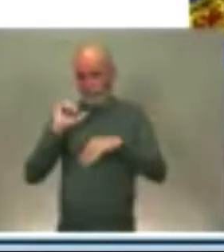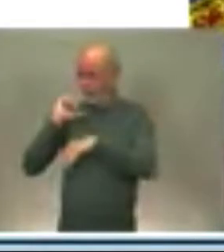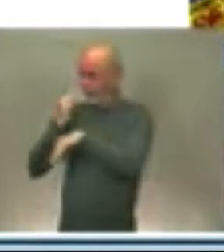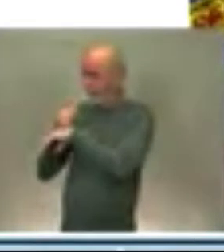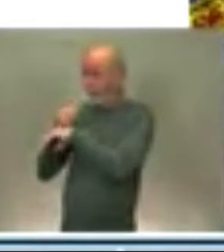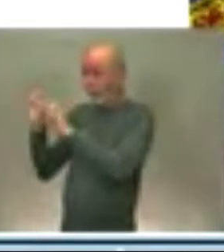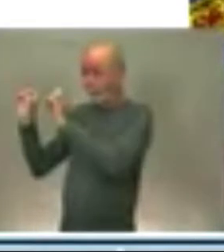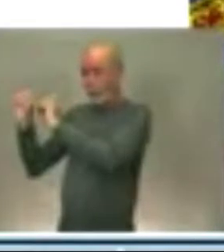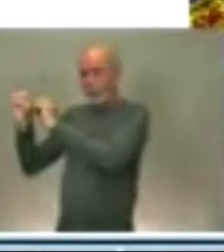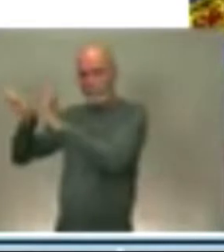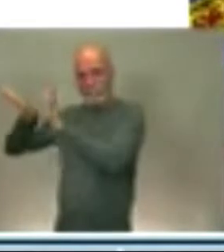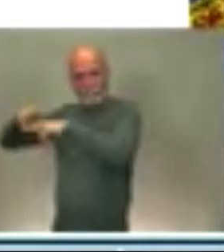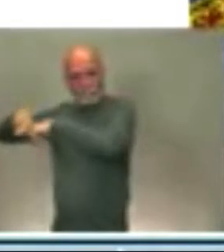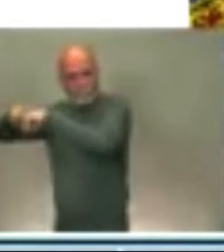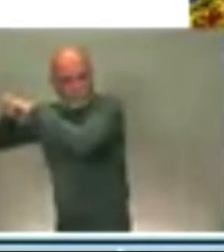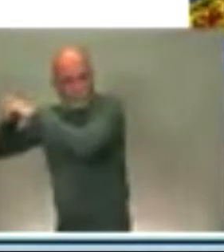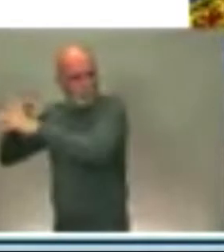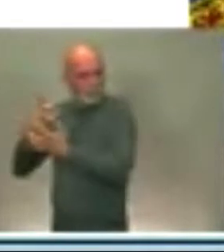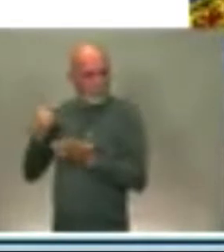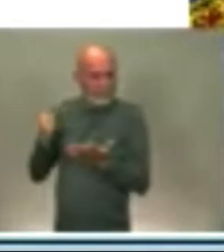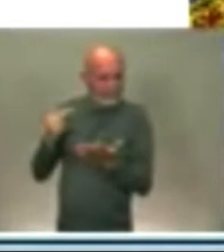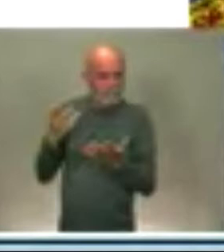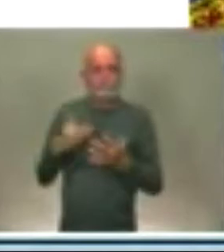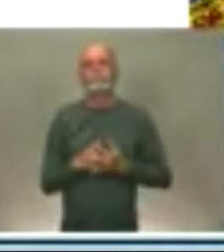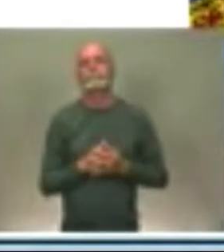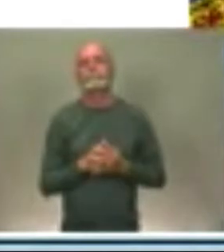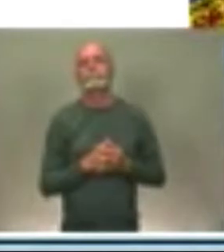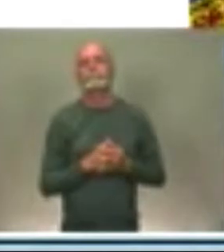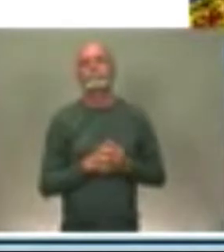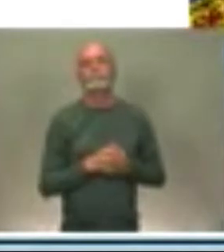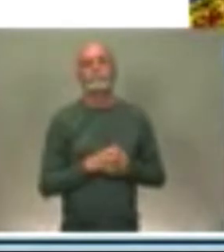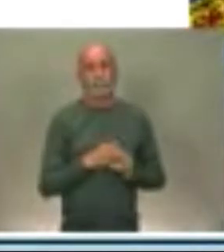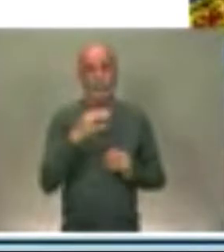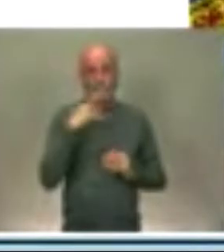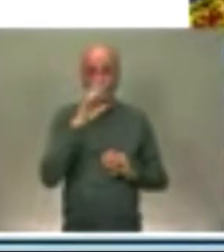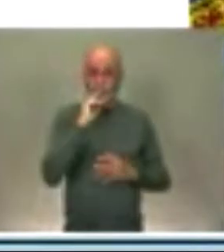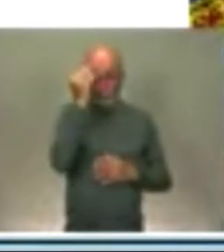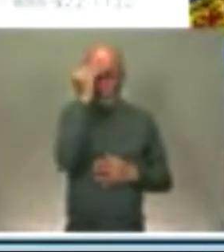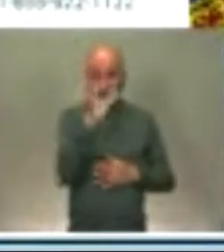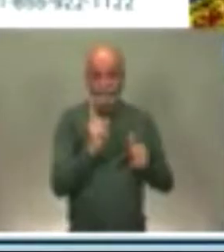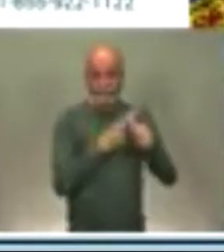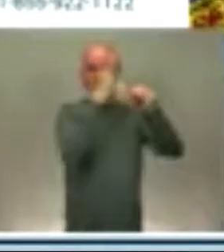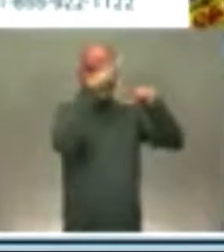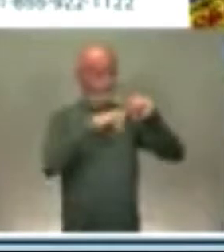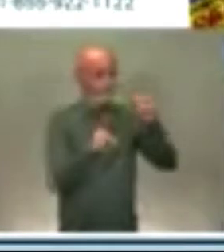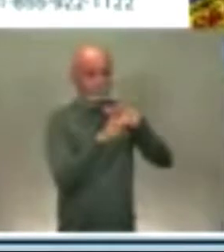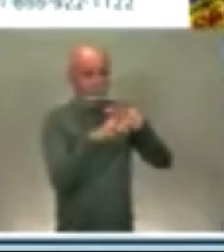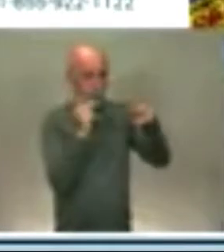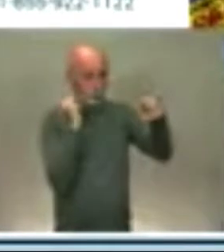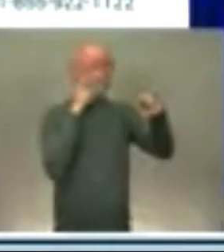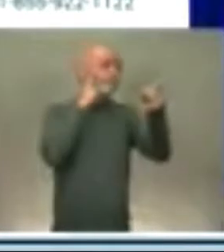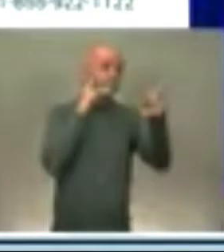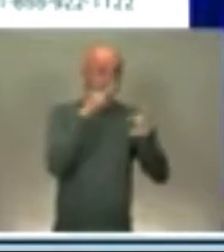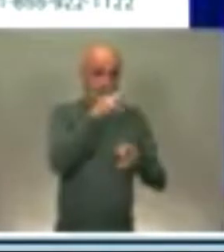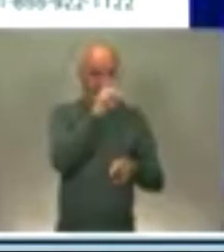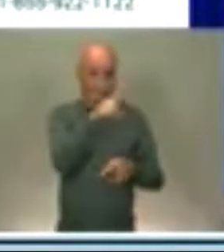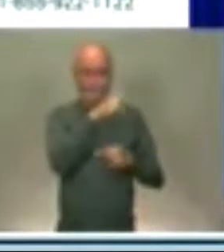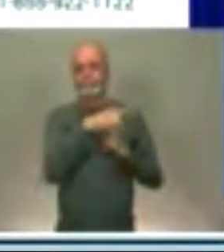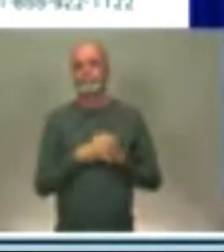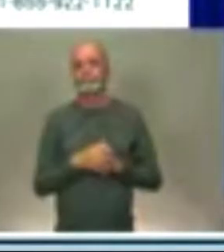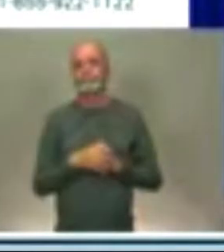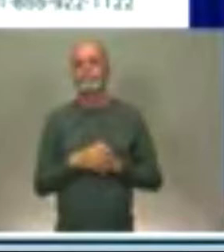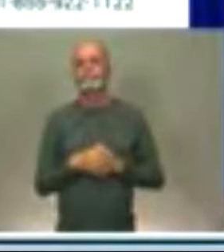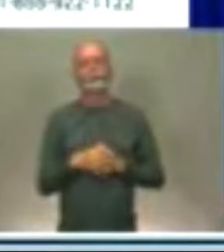educators before announcing it today, or is this the first time they're hearing of it as well? Yeah, so there's been constant